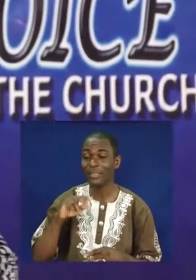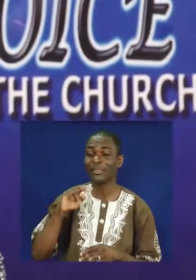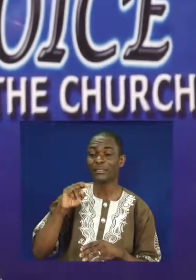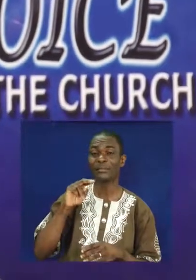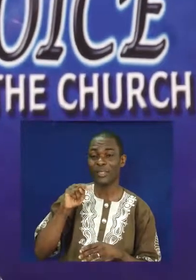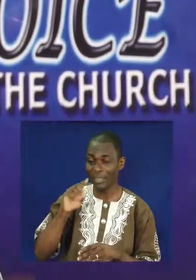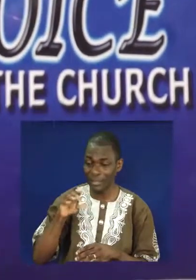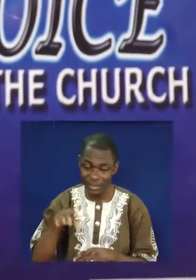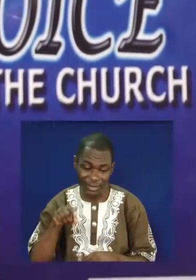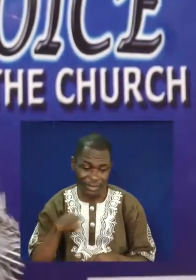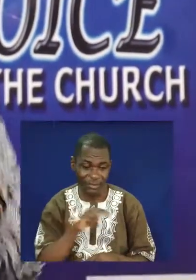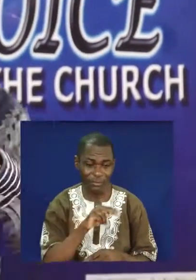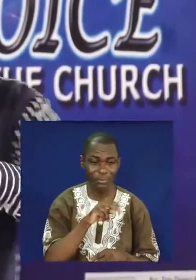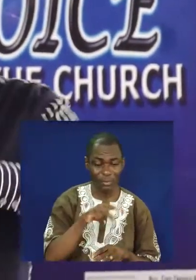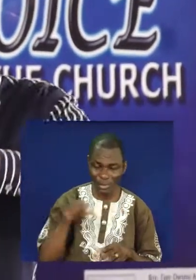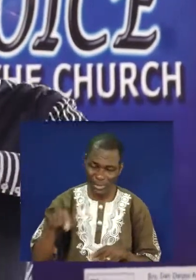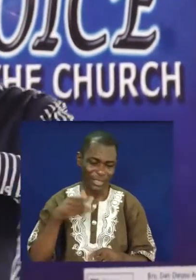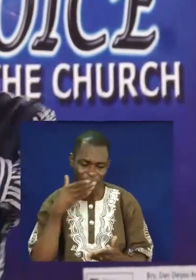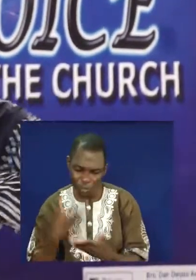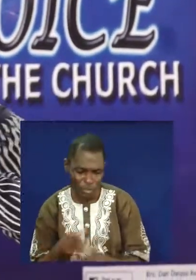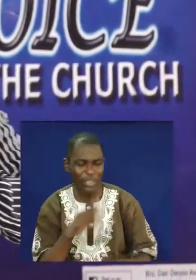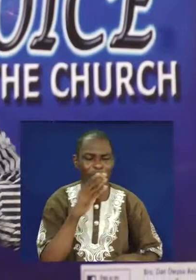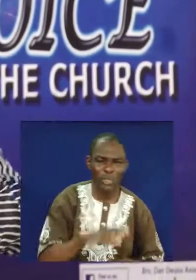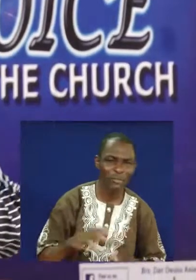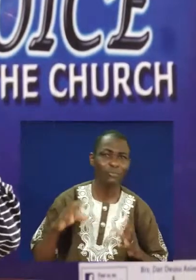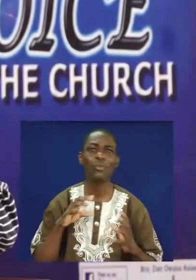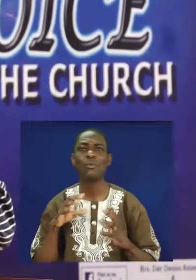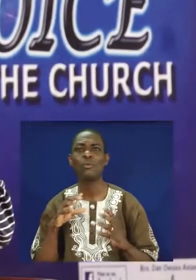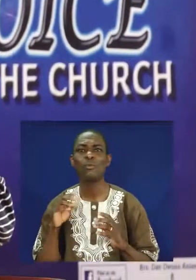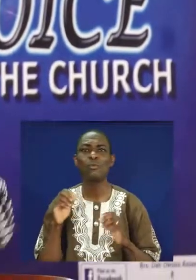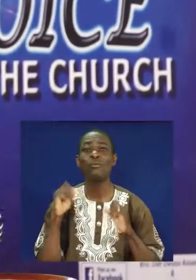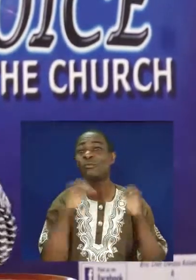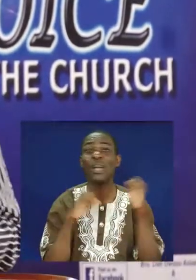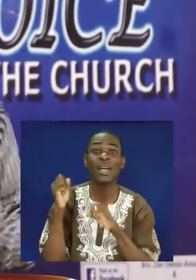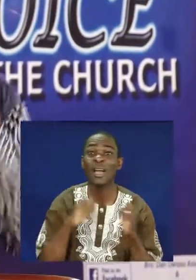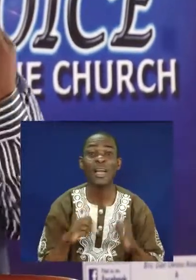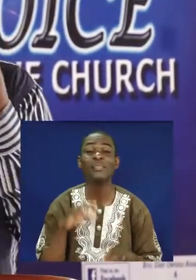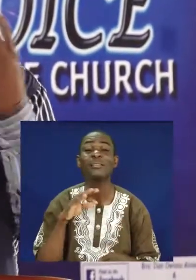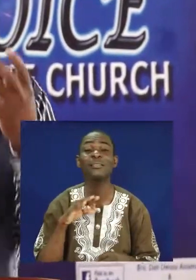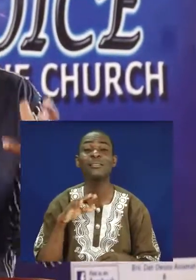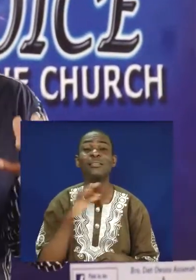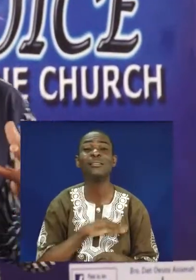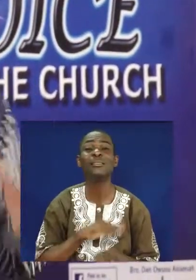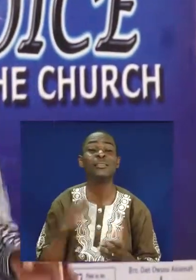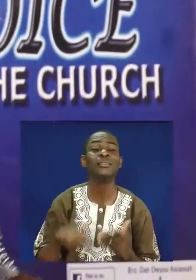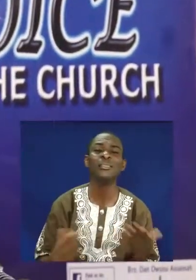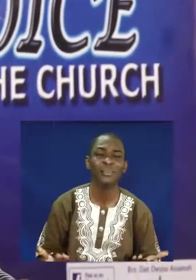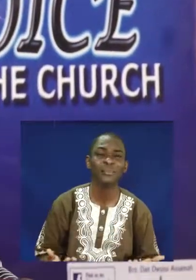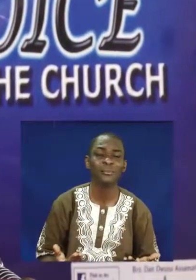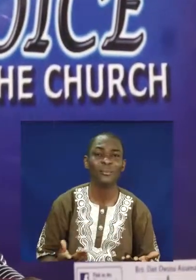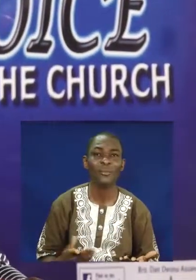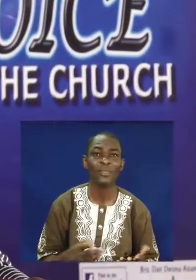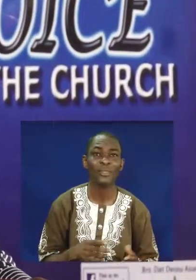NDC at Tumano. They make us a tiana say, yeah, you're quite extreme too much. And I am somewhere, yeah, can you arguments now, you know? So also